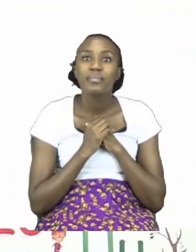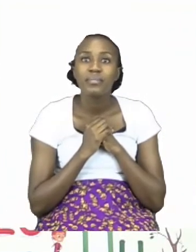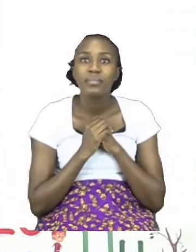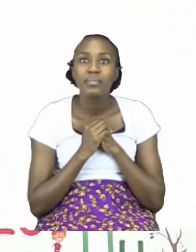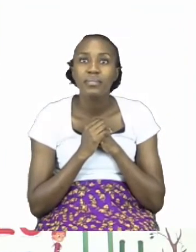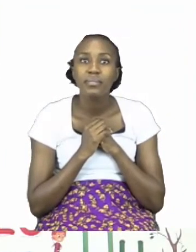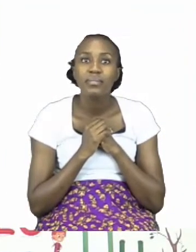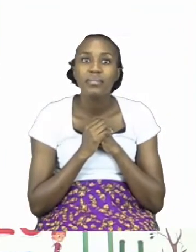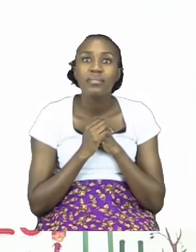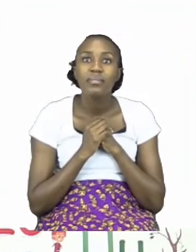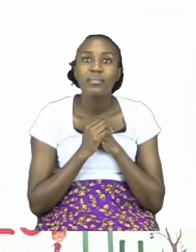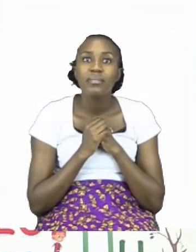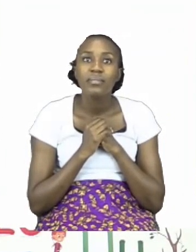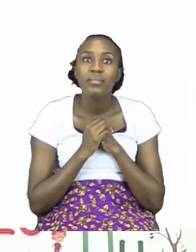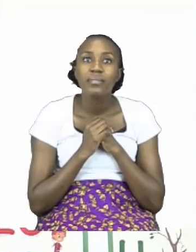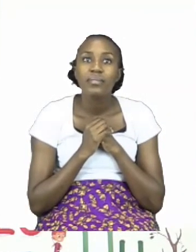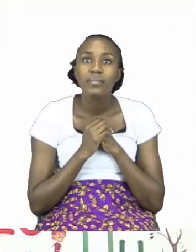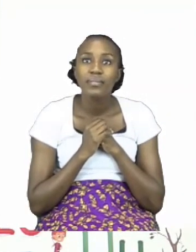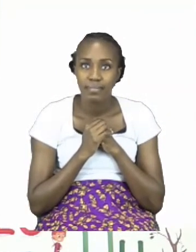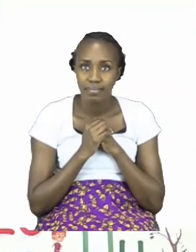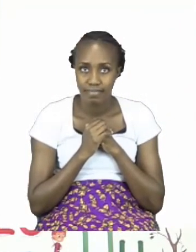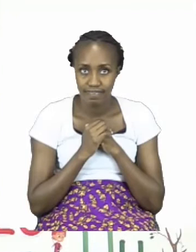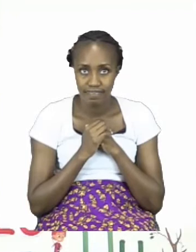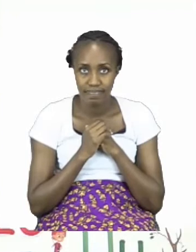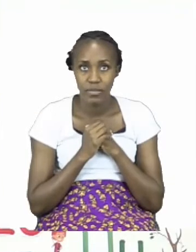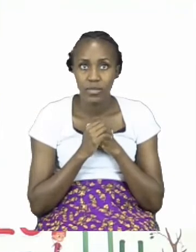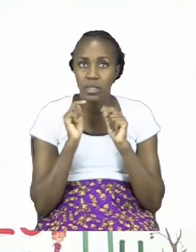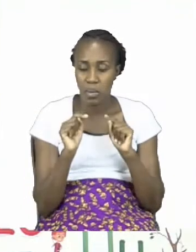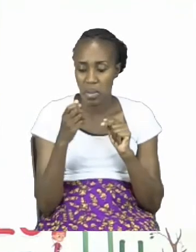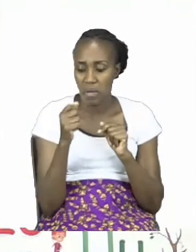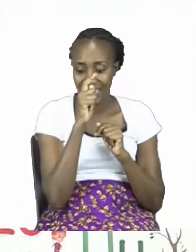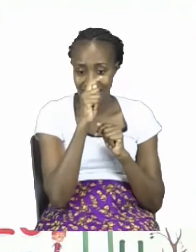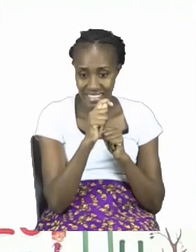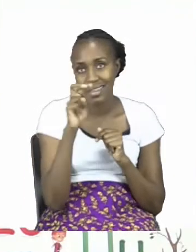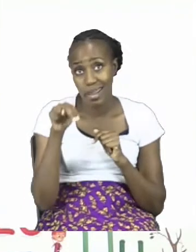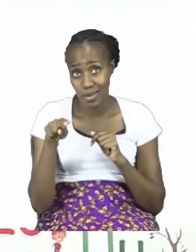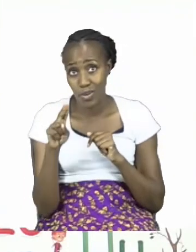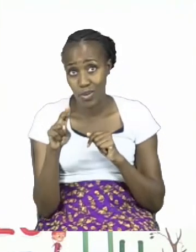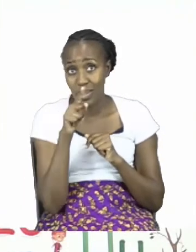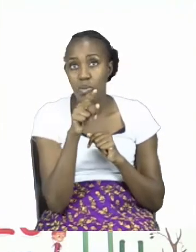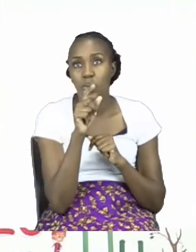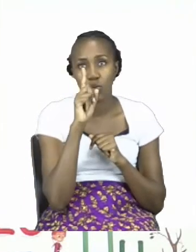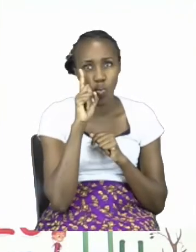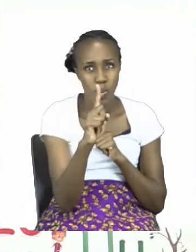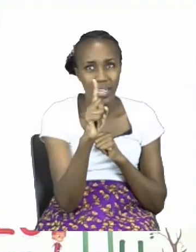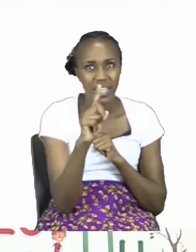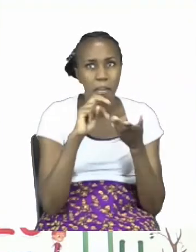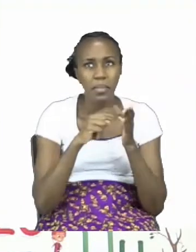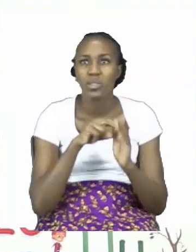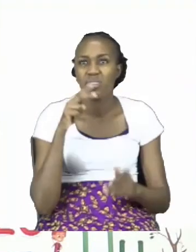going to put our tens and units. This one is a unit because it's standing